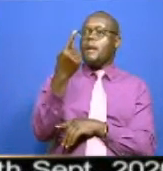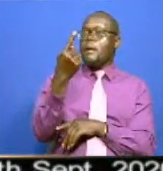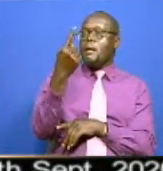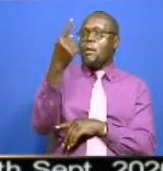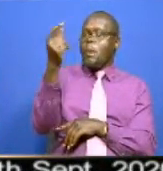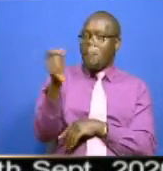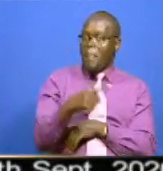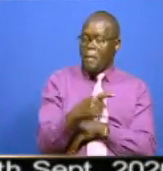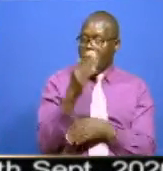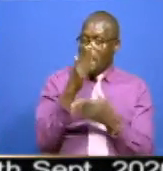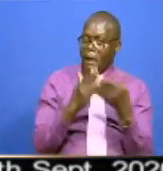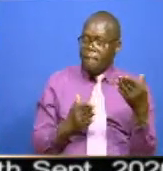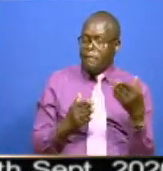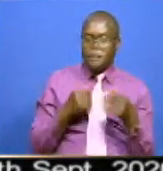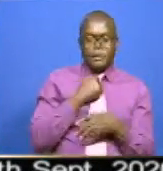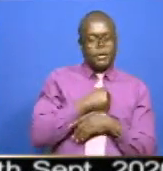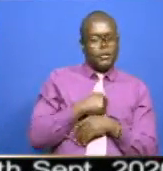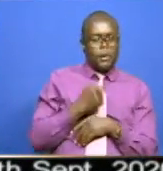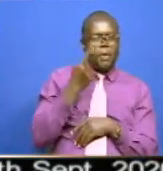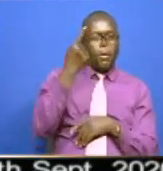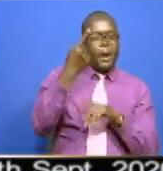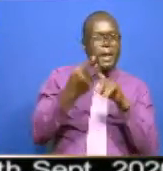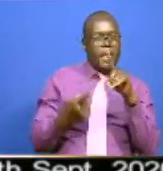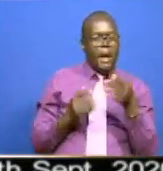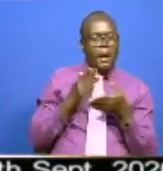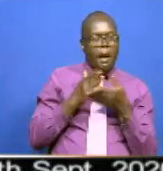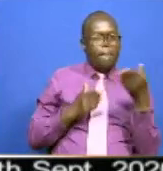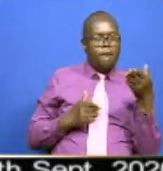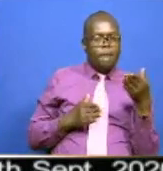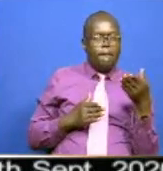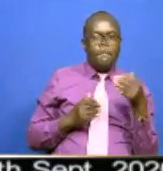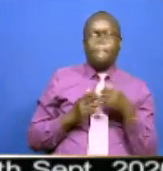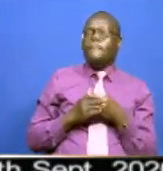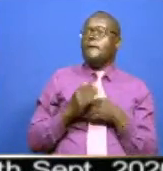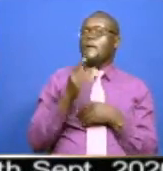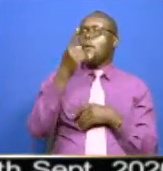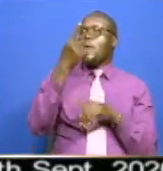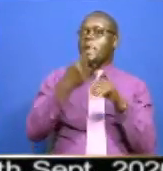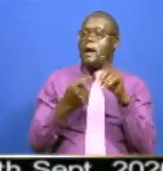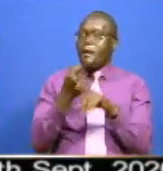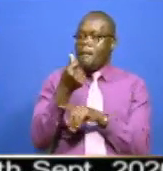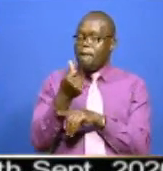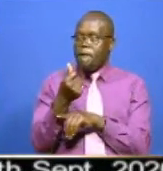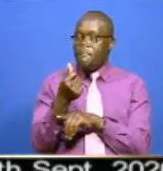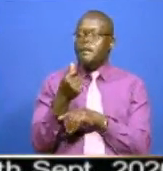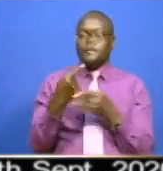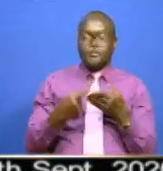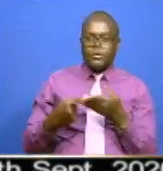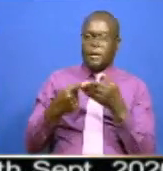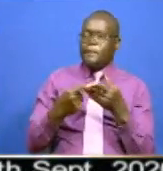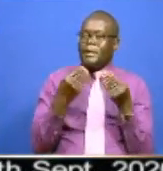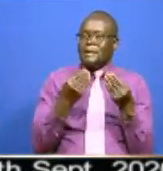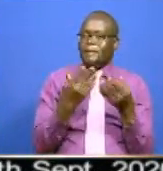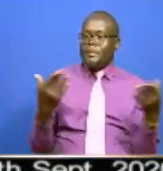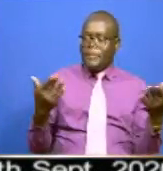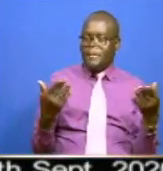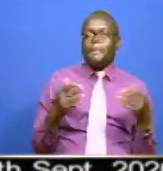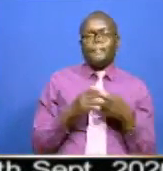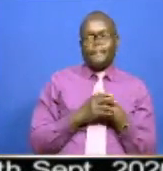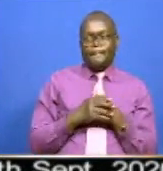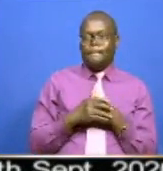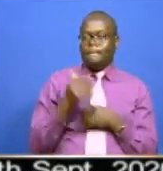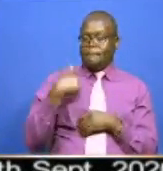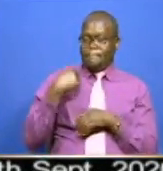deliberate. The Senate took 1.5 years to deliberate on a very simple thing, and to